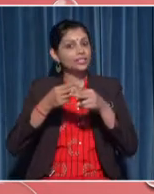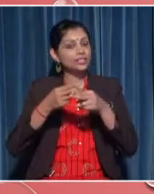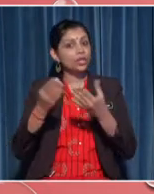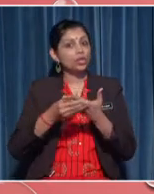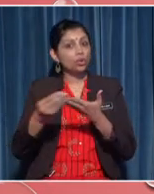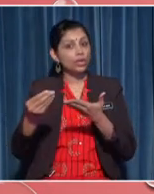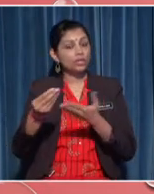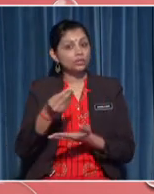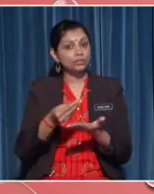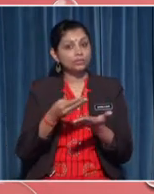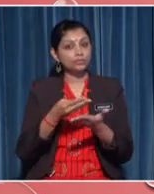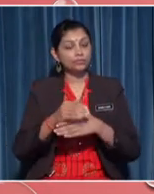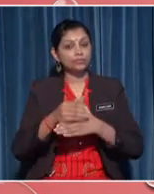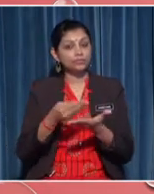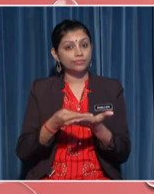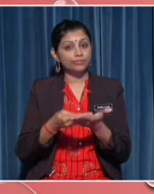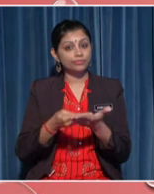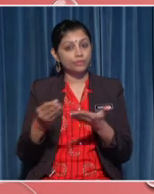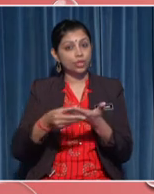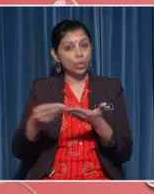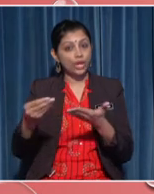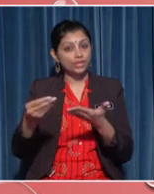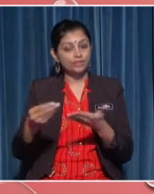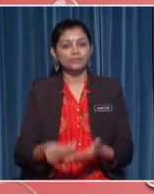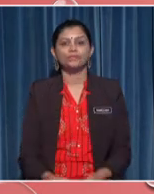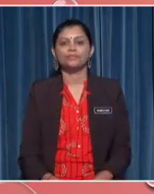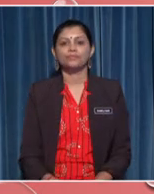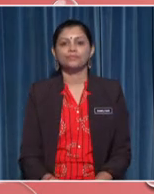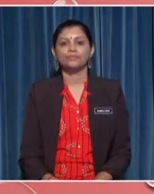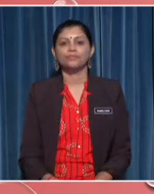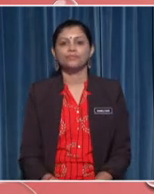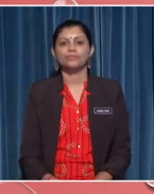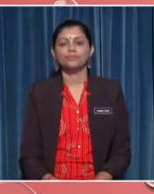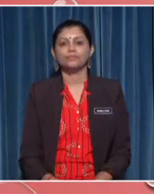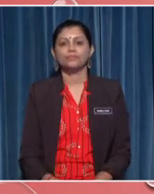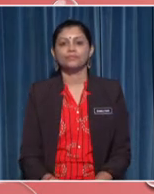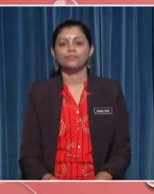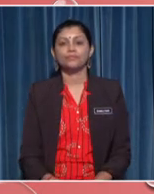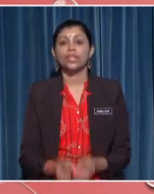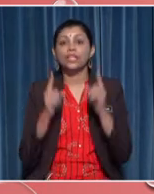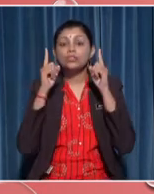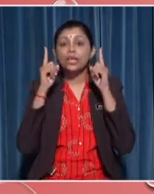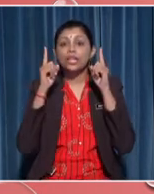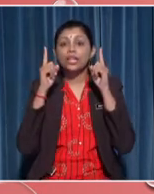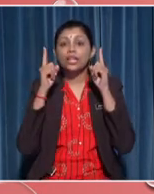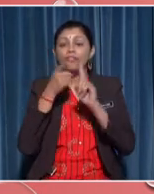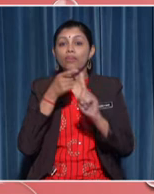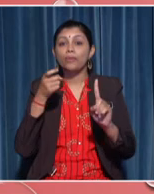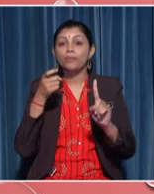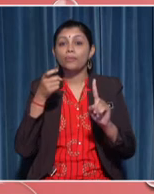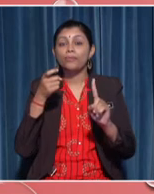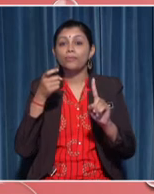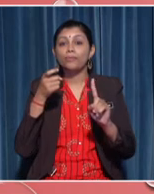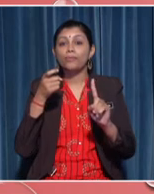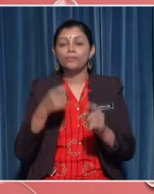dollar. The next currency is from our neighboring country.